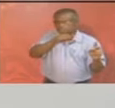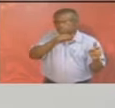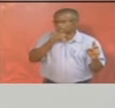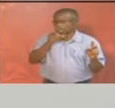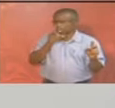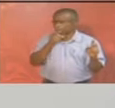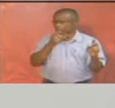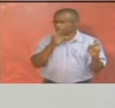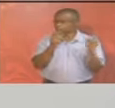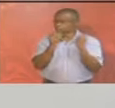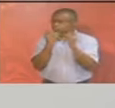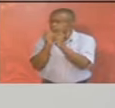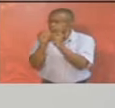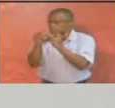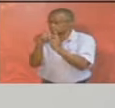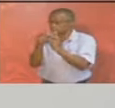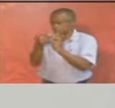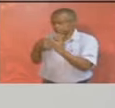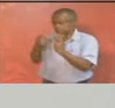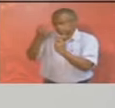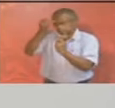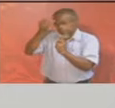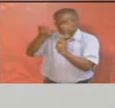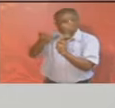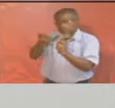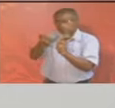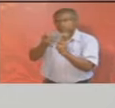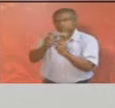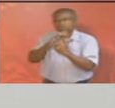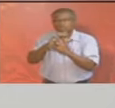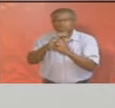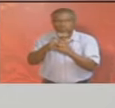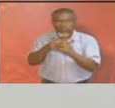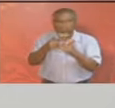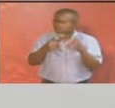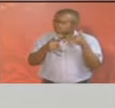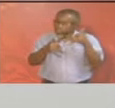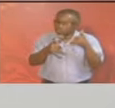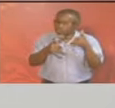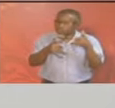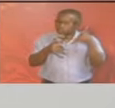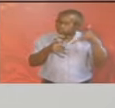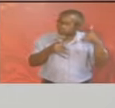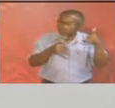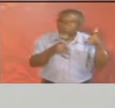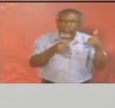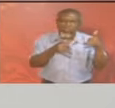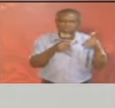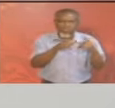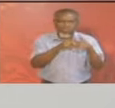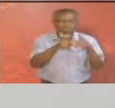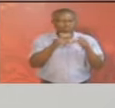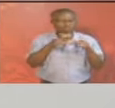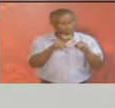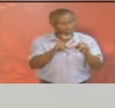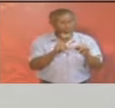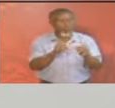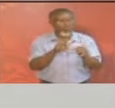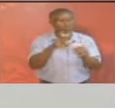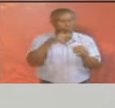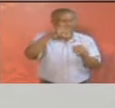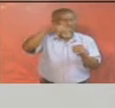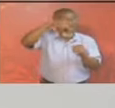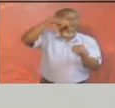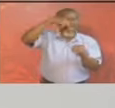in your workplace, a number of people at a gathering, we then do the contact tracing and follow up to swab and investigate whether